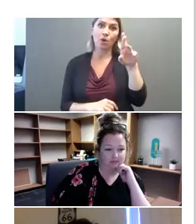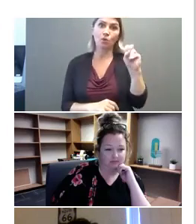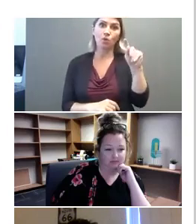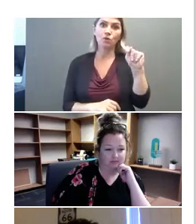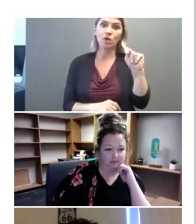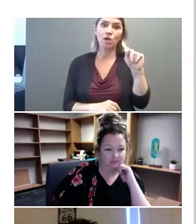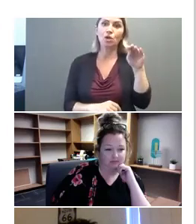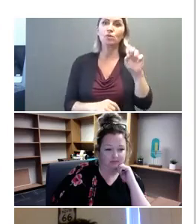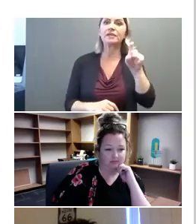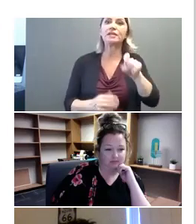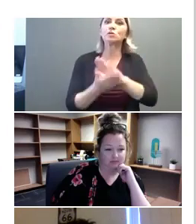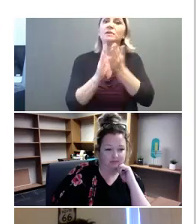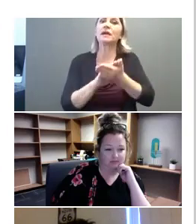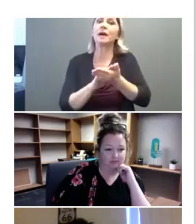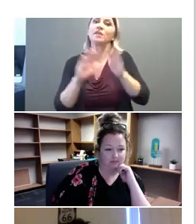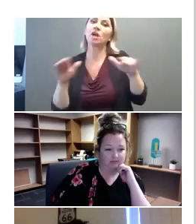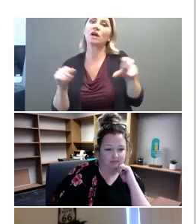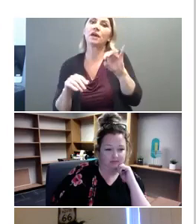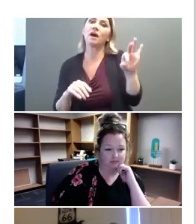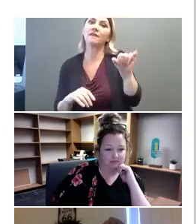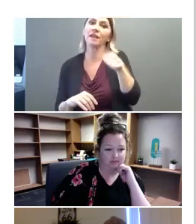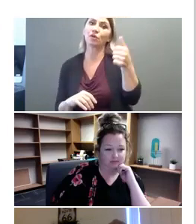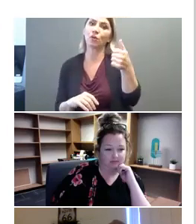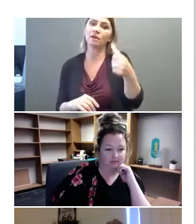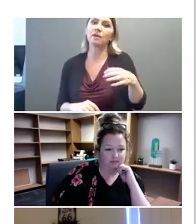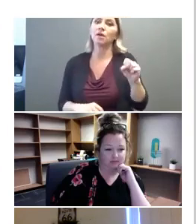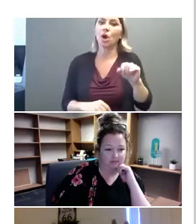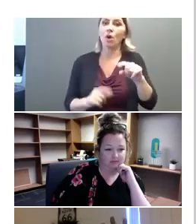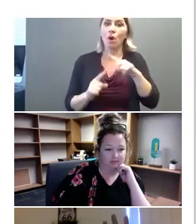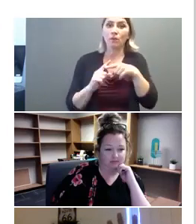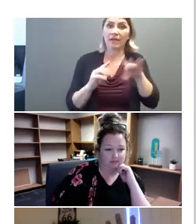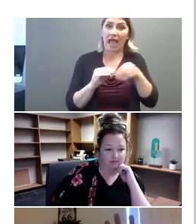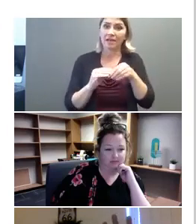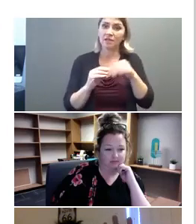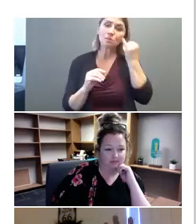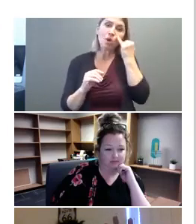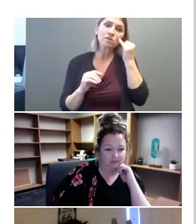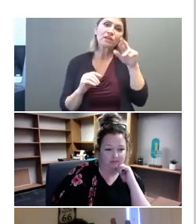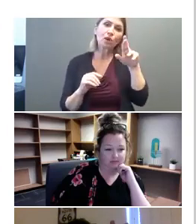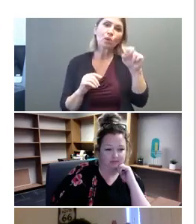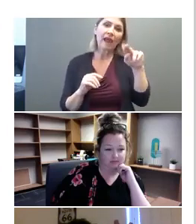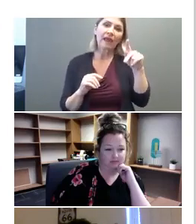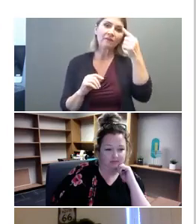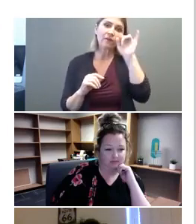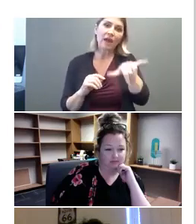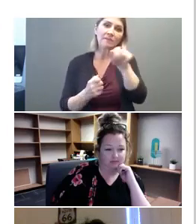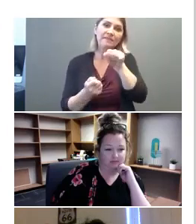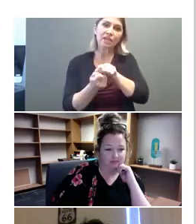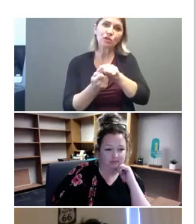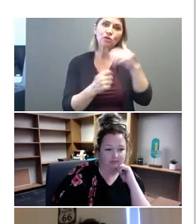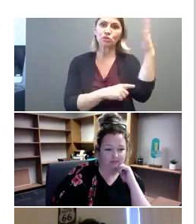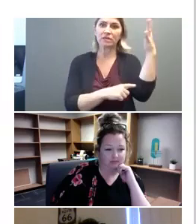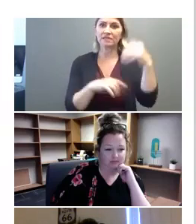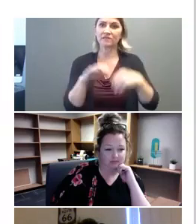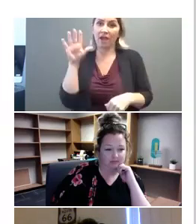the child of another root node, right? So once we add, so let's say that the rank of this particular tree was 5.